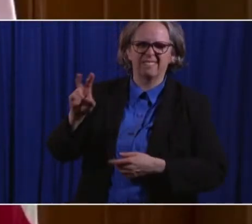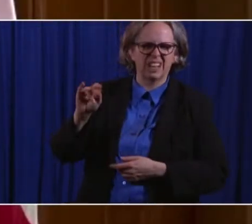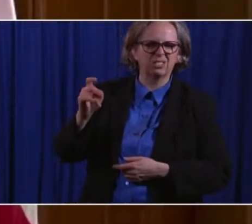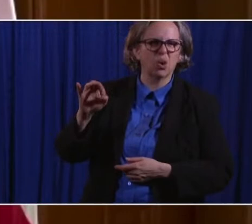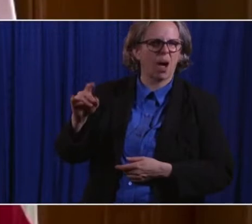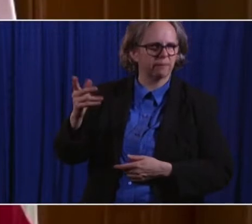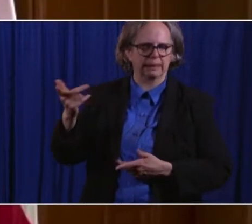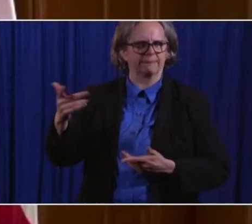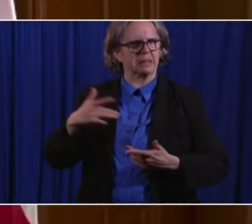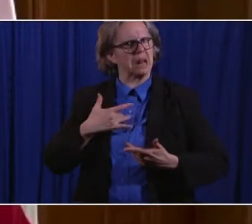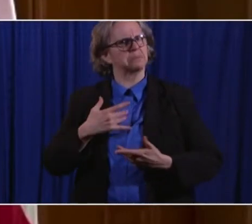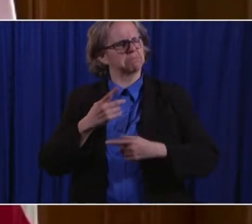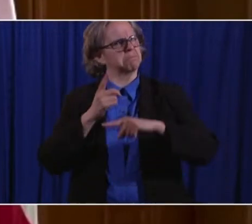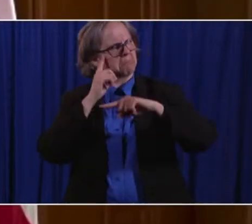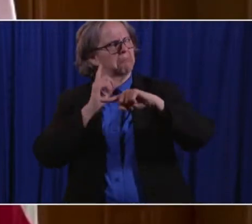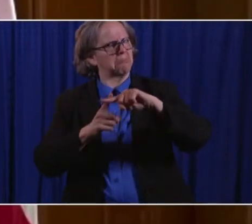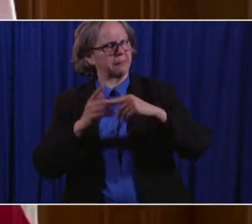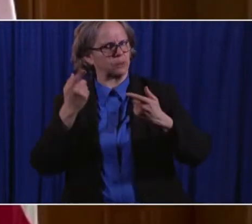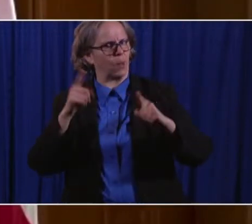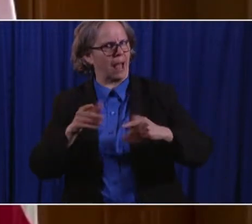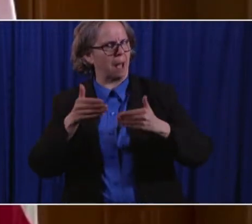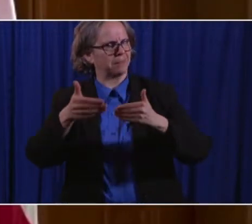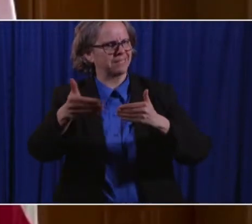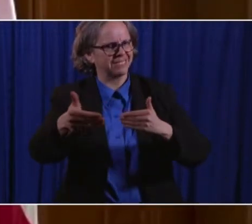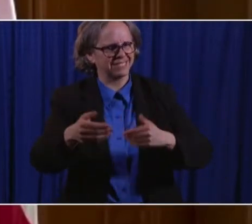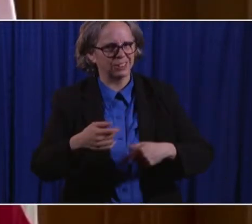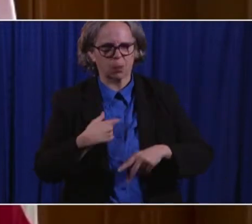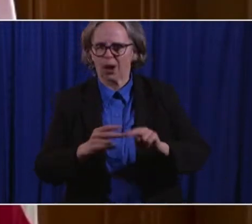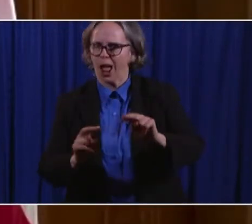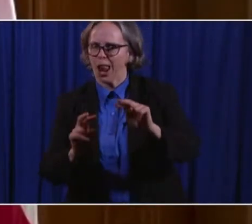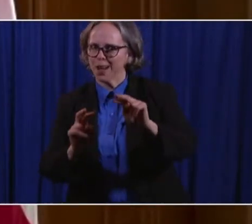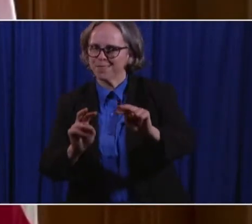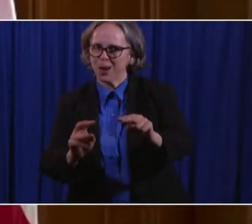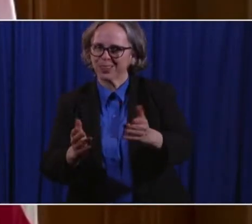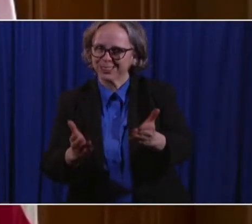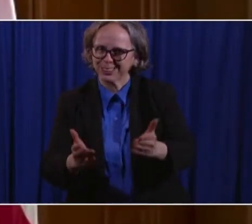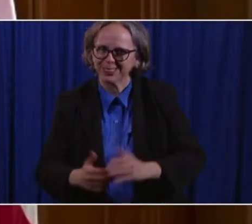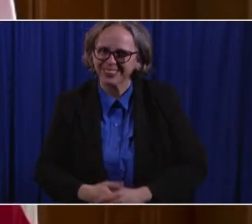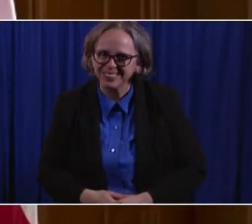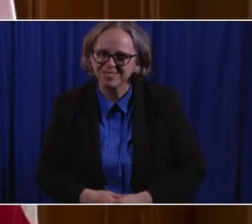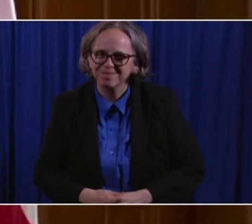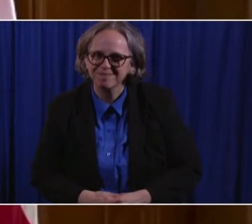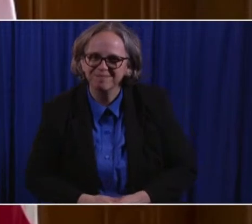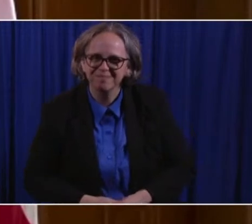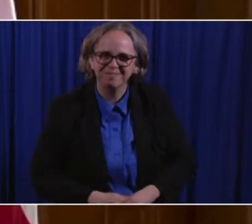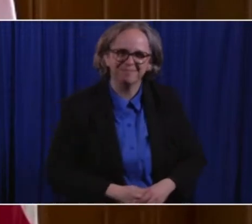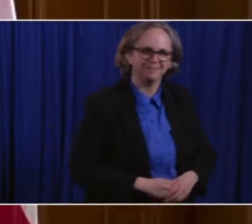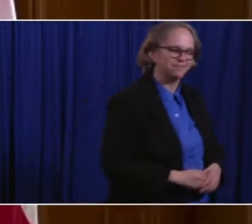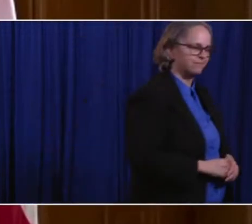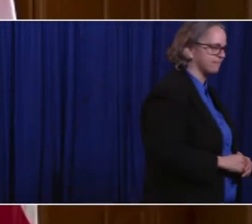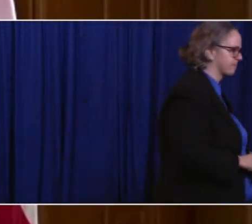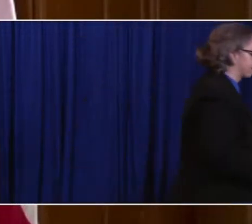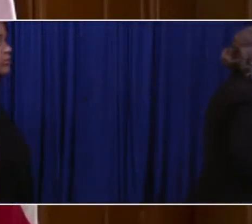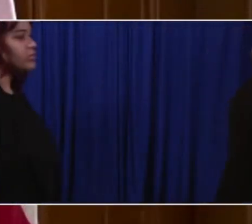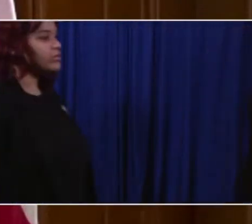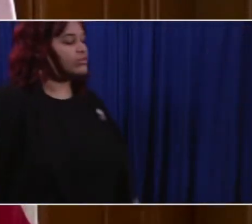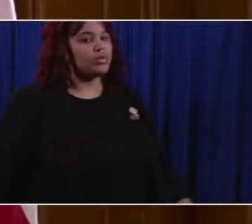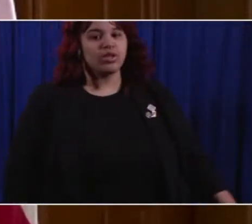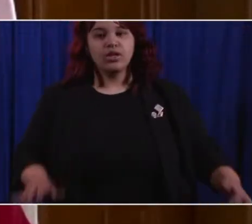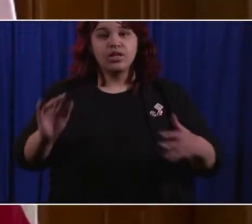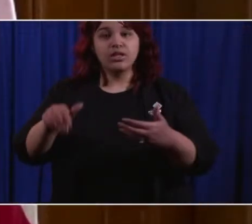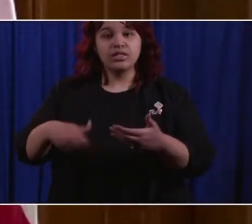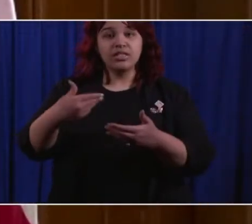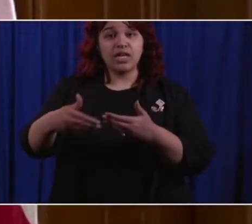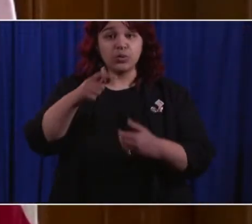So we look forward to that day. Next question is from Adrienne Robbins at WCMH in